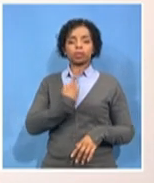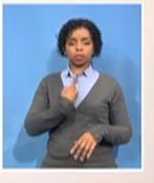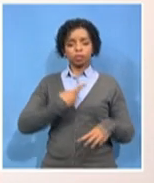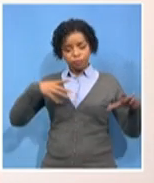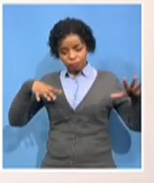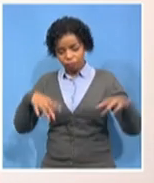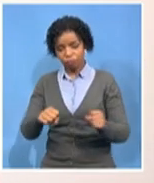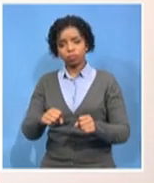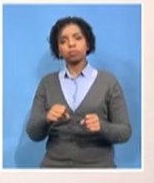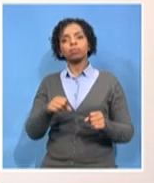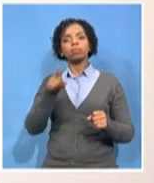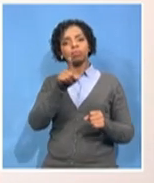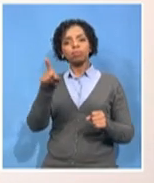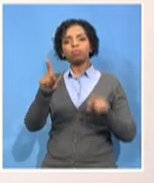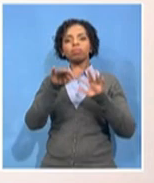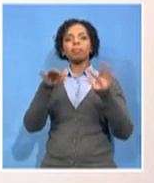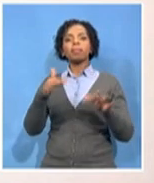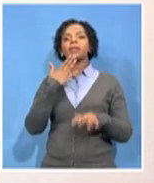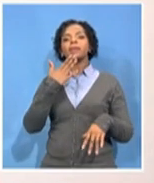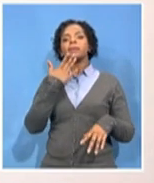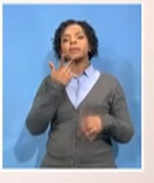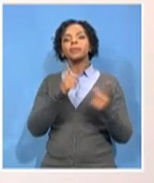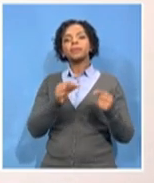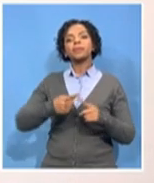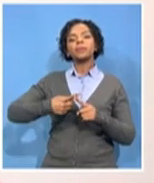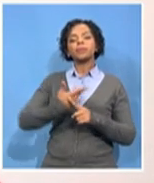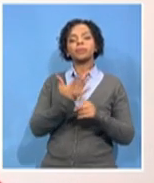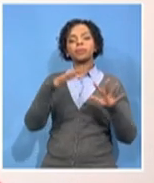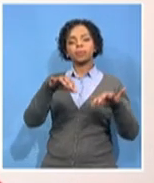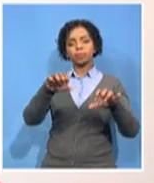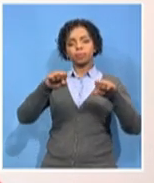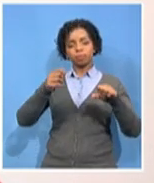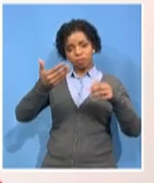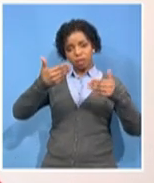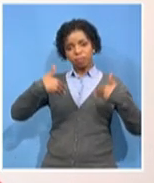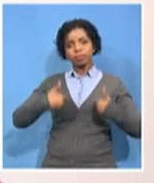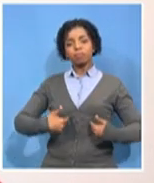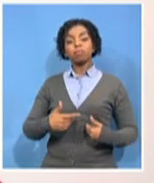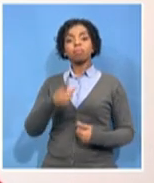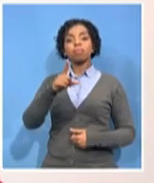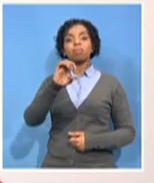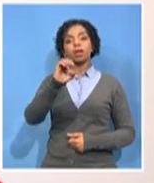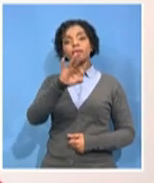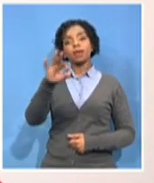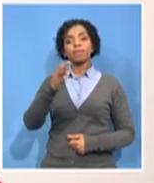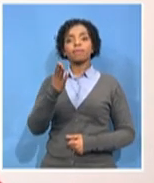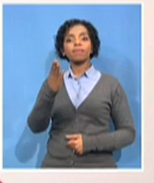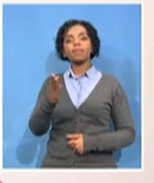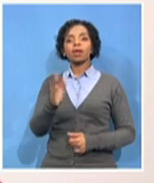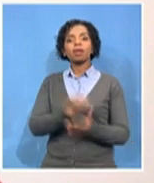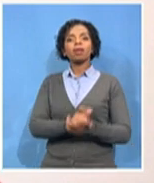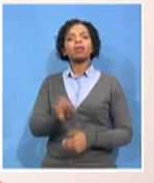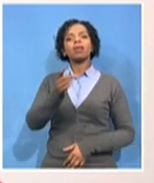only God knows what with them. Of course, this is a hypocrisy the EFF is noting. I mean, thousands of black people die every day in South African townships, but you'll never